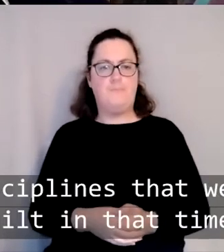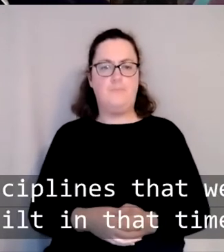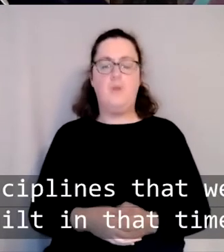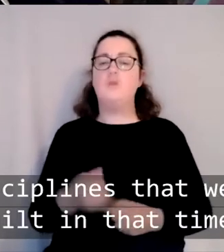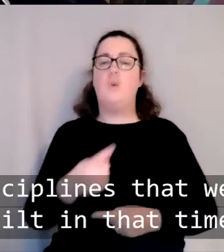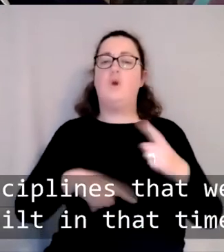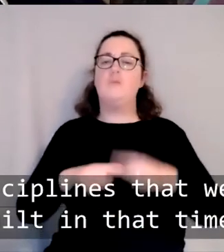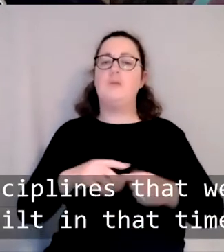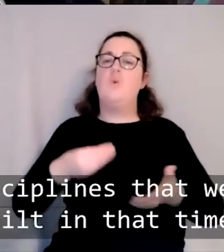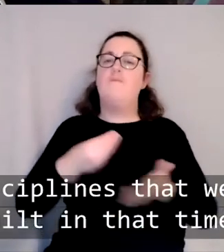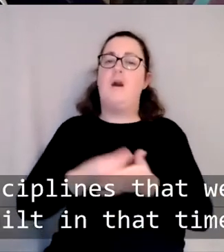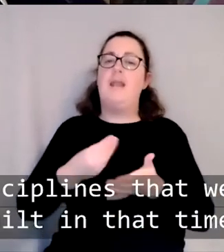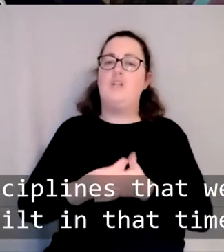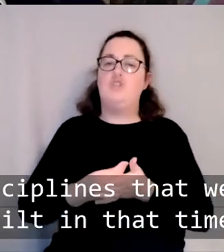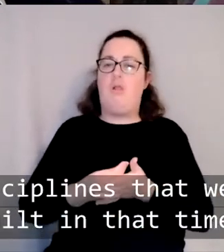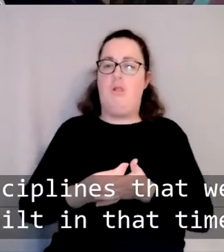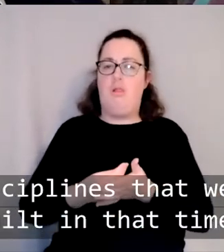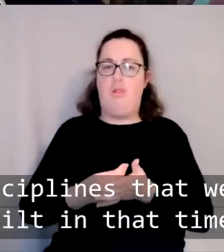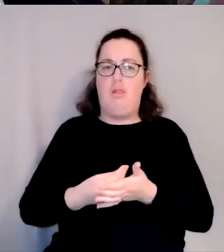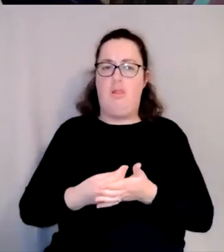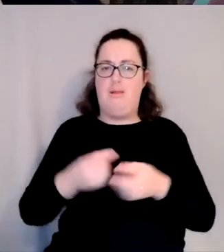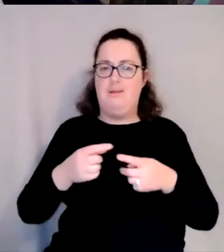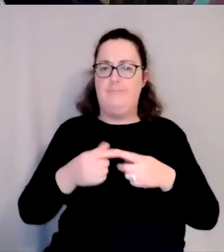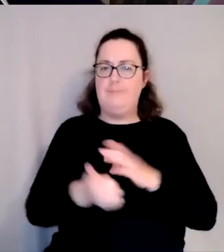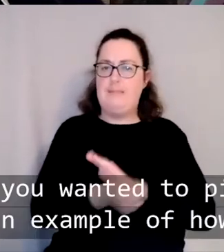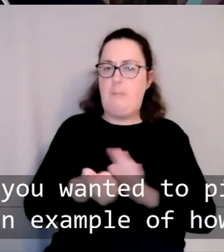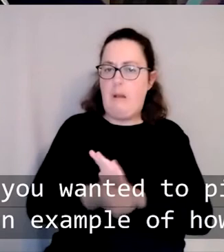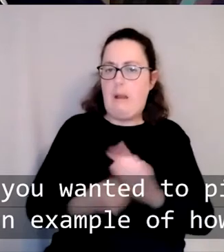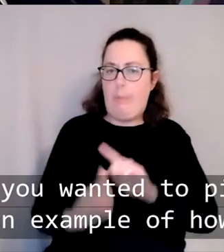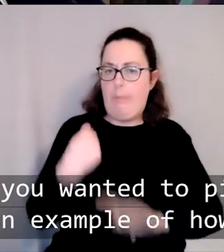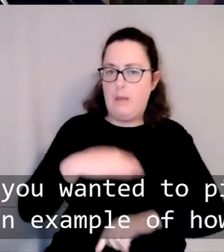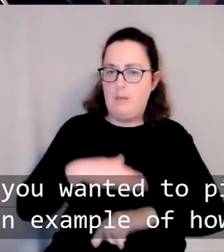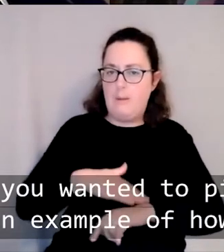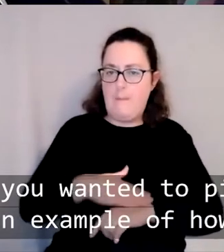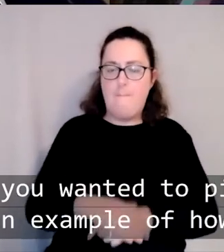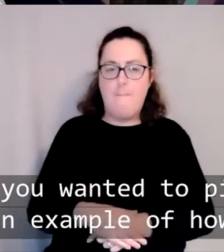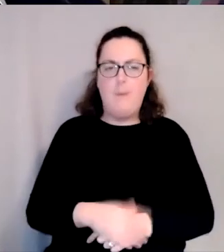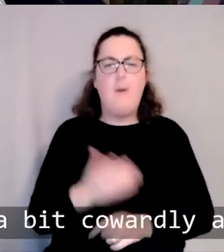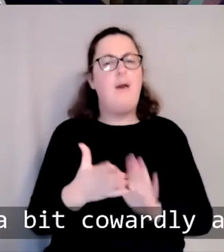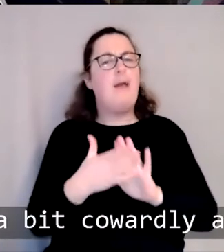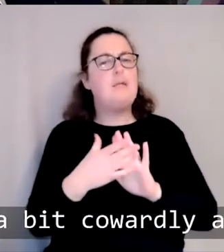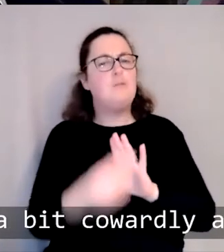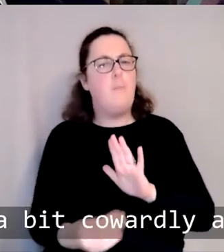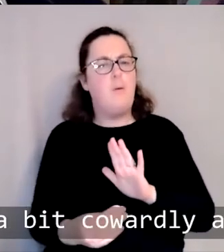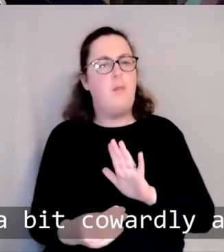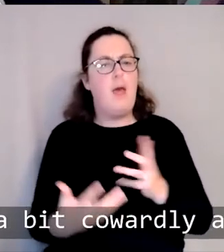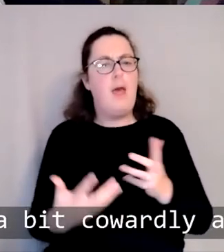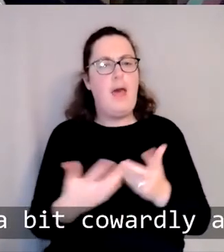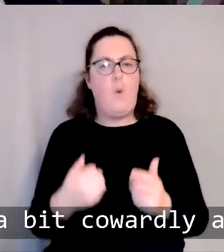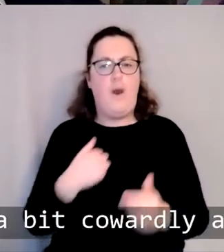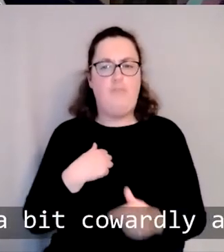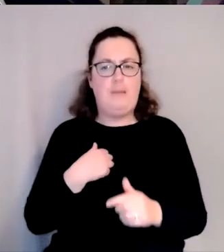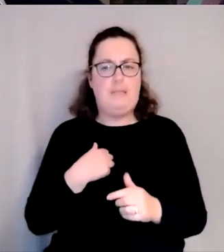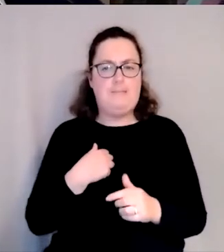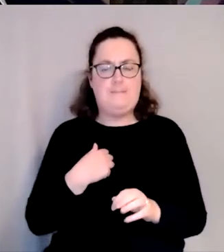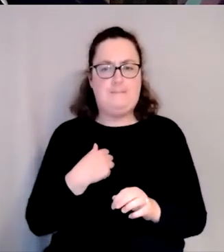financial disciplines that were built in at that time. But if you wanted to pick an example of how I've been a bit cowardly and